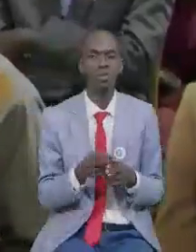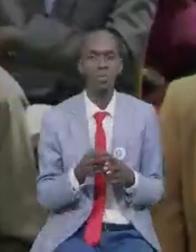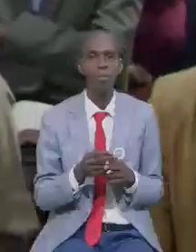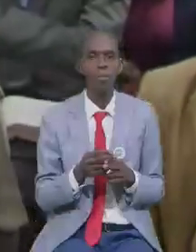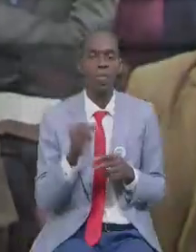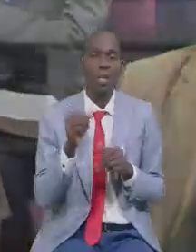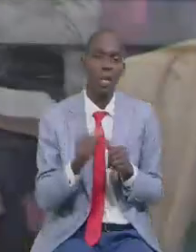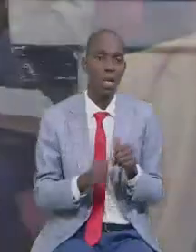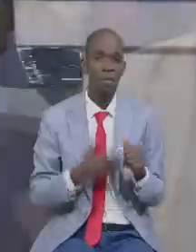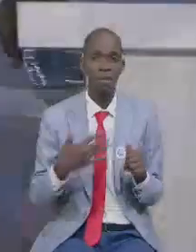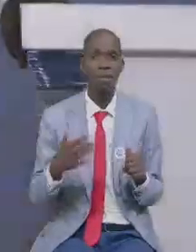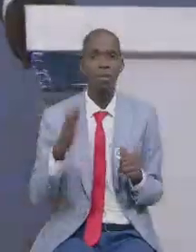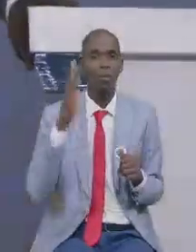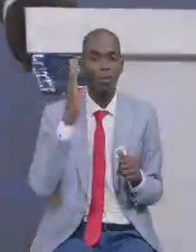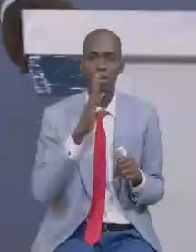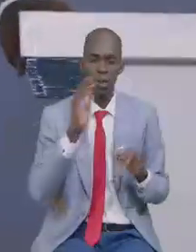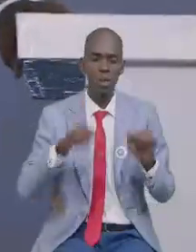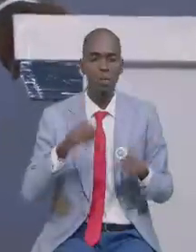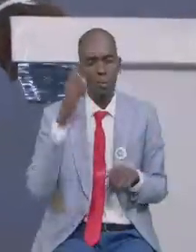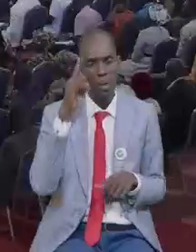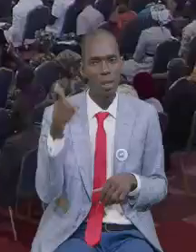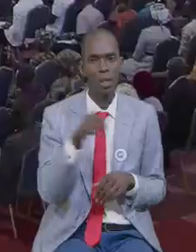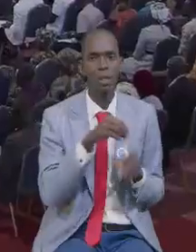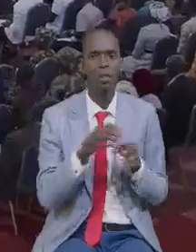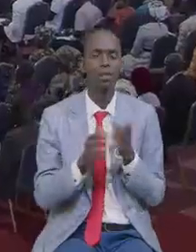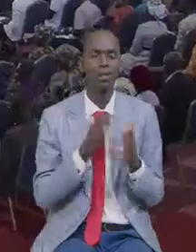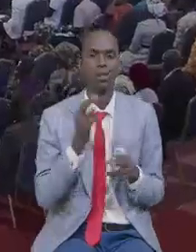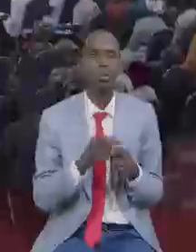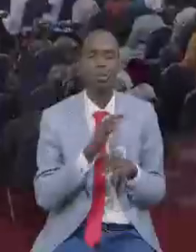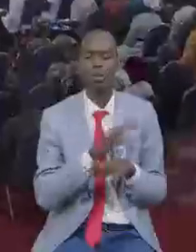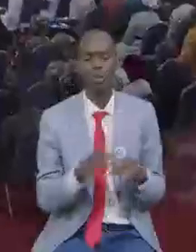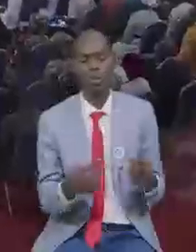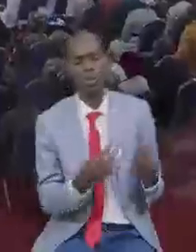Everything will be possible for you. Don't look back.